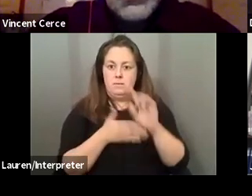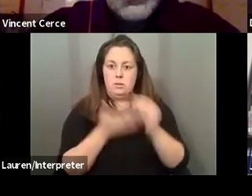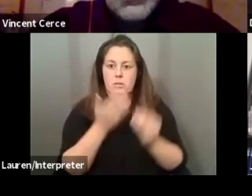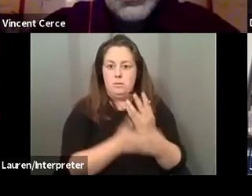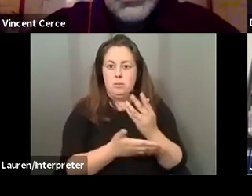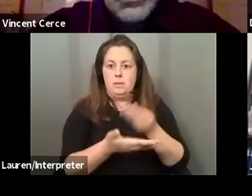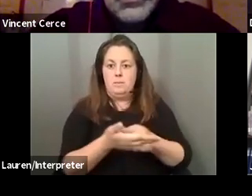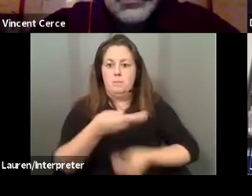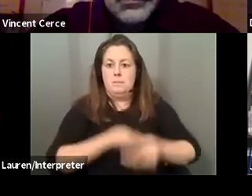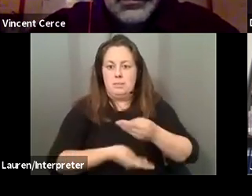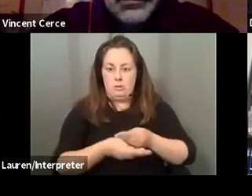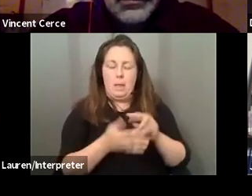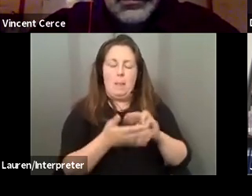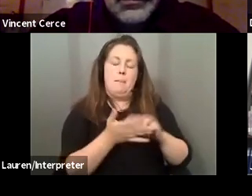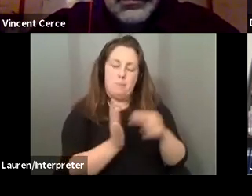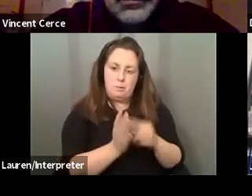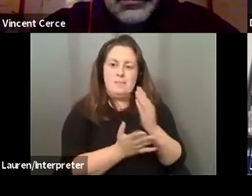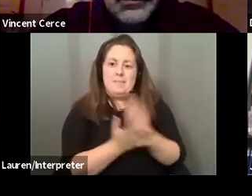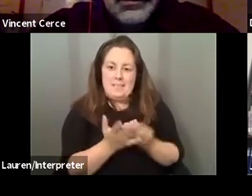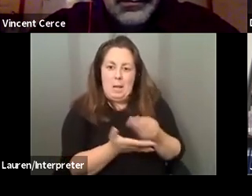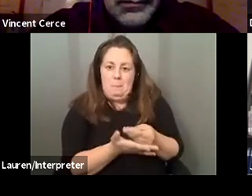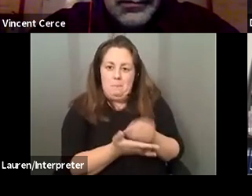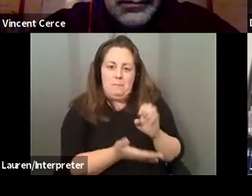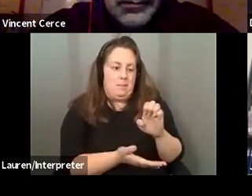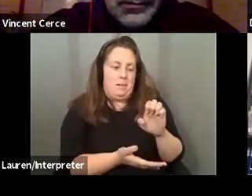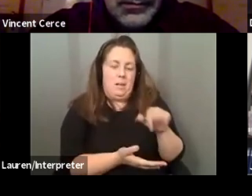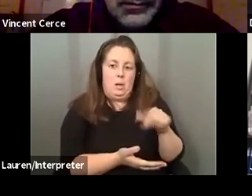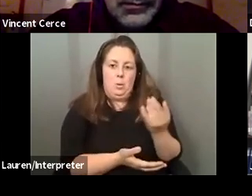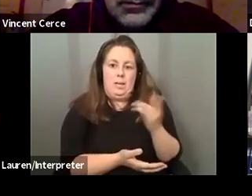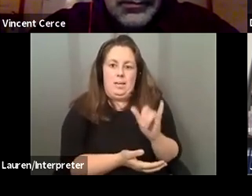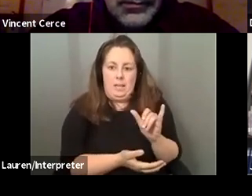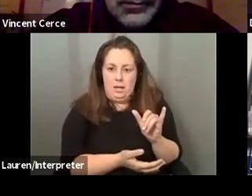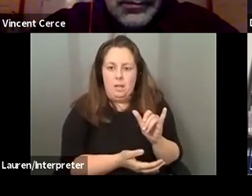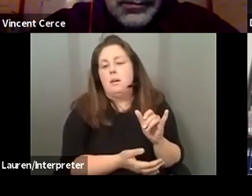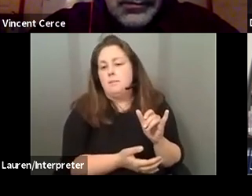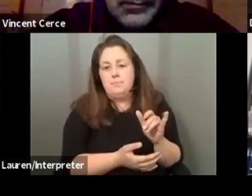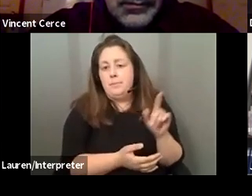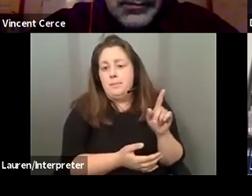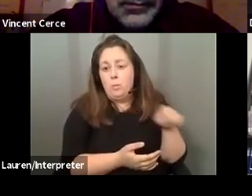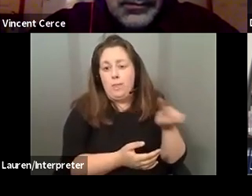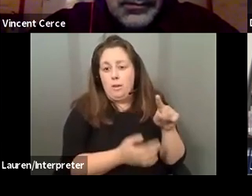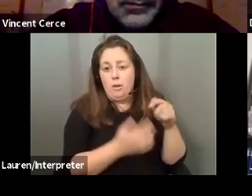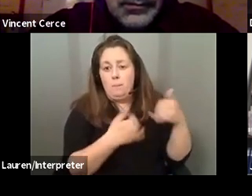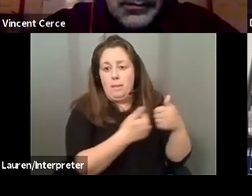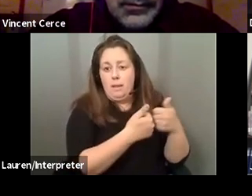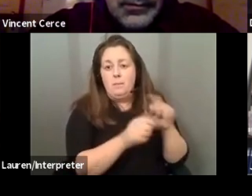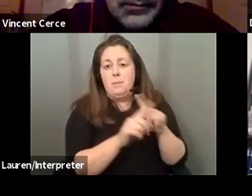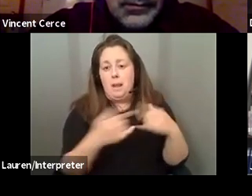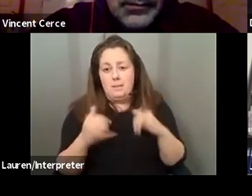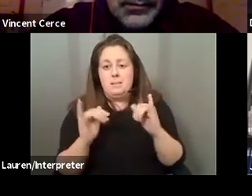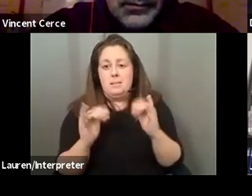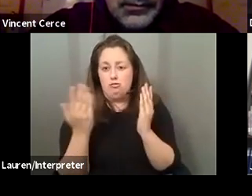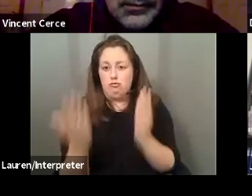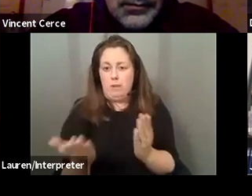of some equity, although there's playing a few more games, the fact of the matter is I recommend we keep it at $200. Okay. I certainly